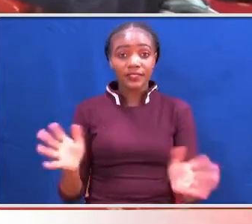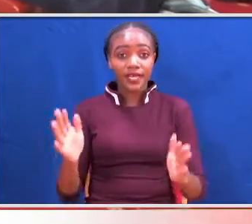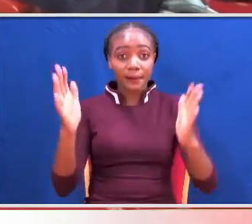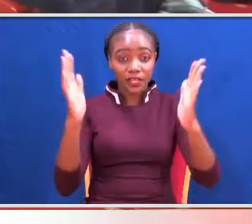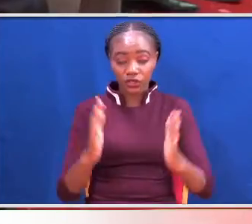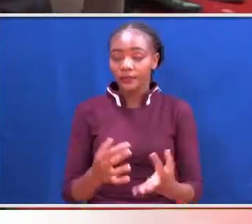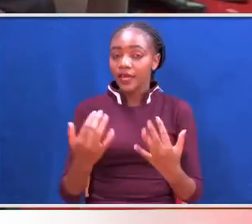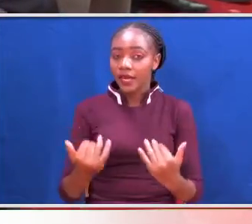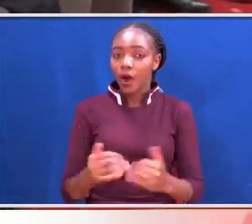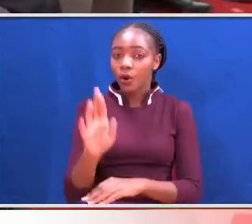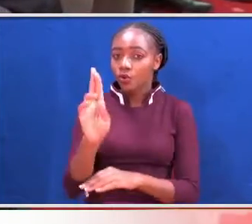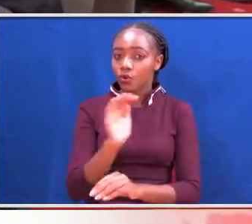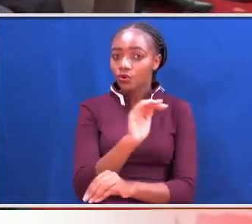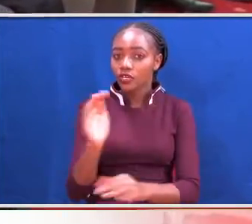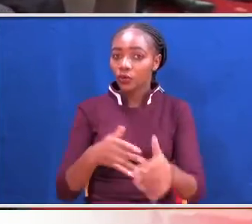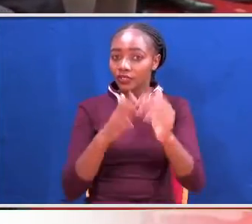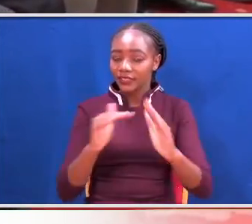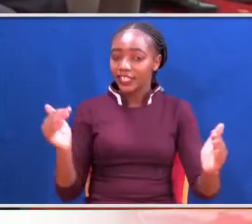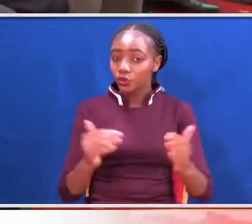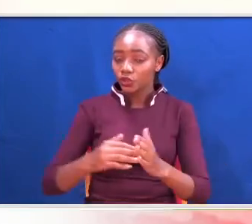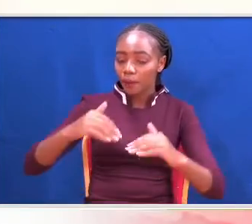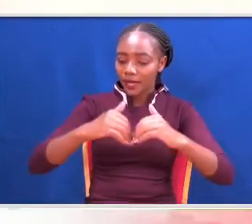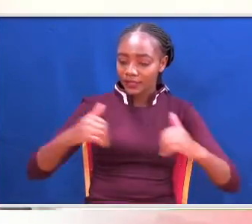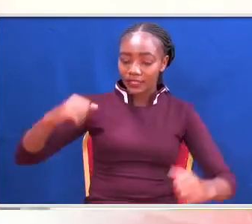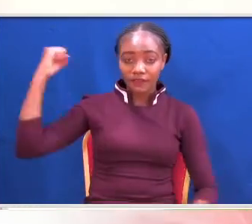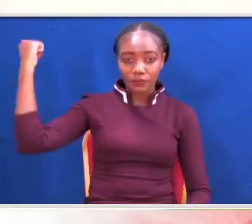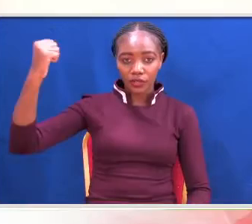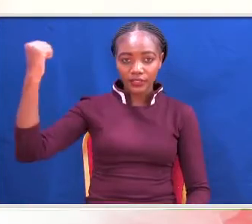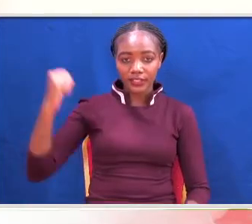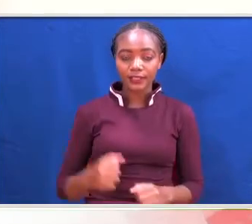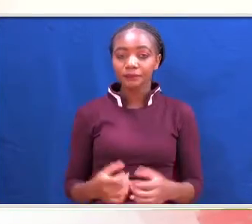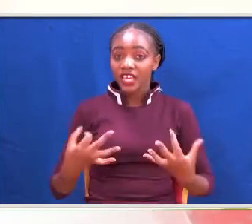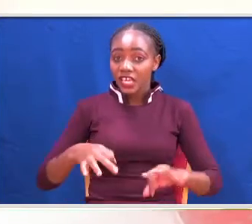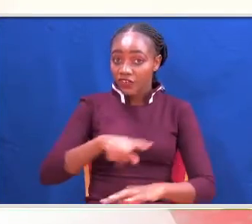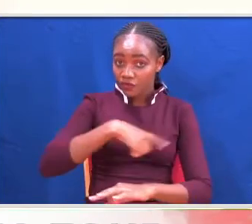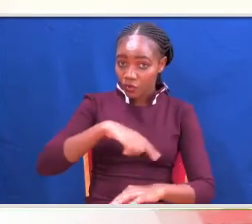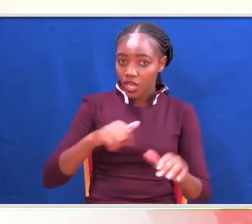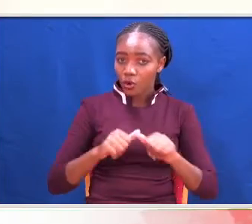also urged leaders to shun away divisive politics. If we continue